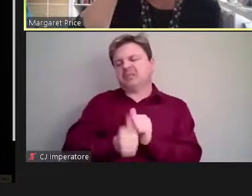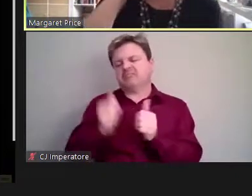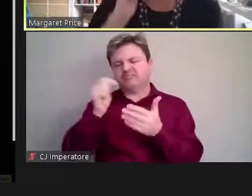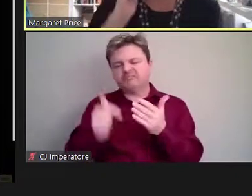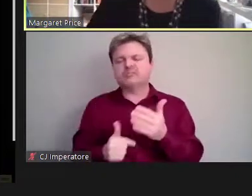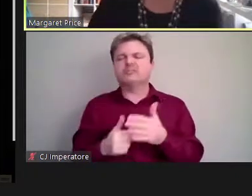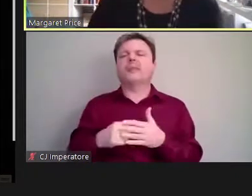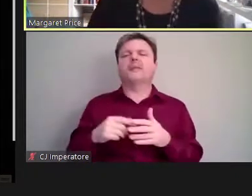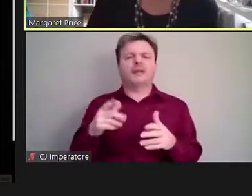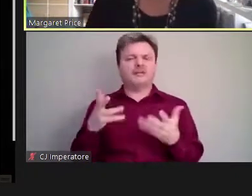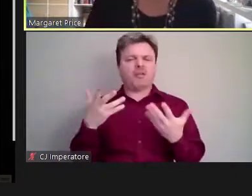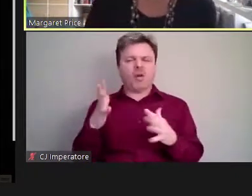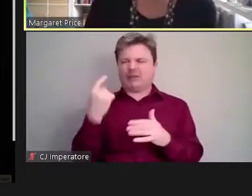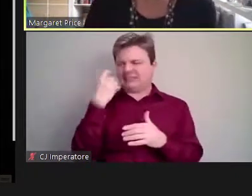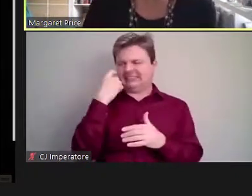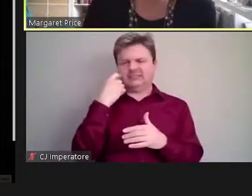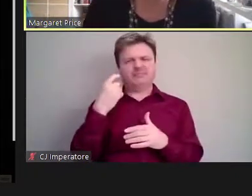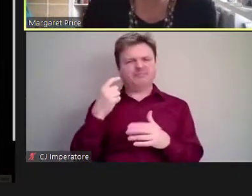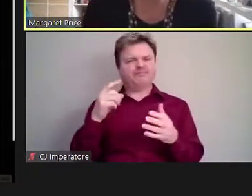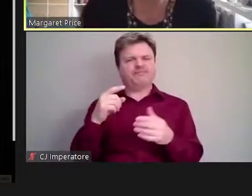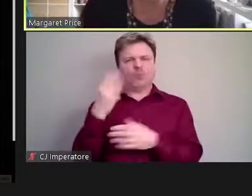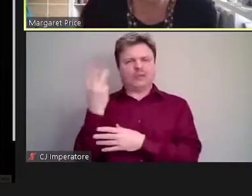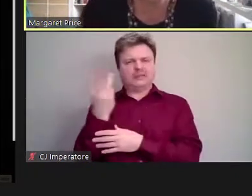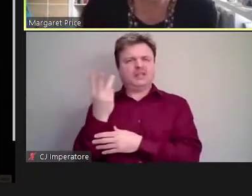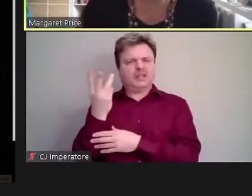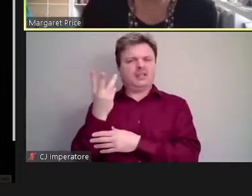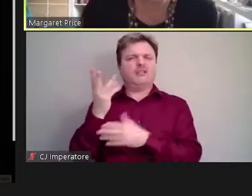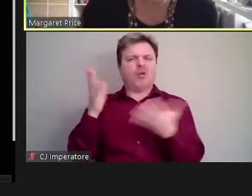bit in my talk on Wednesday.